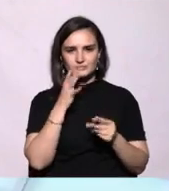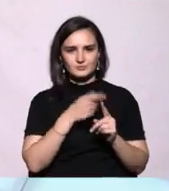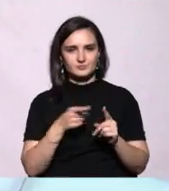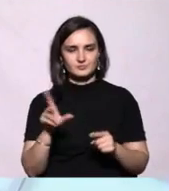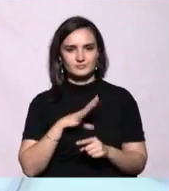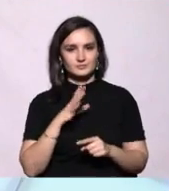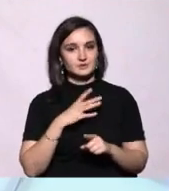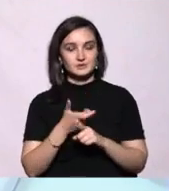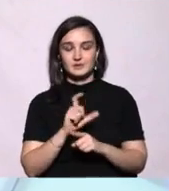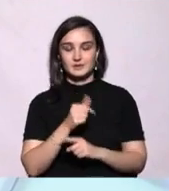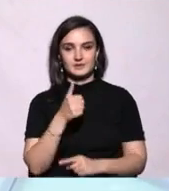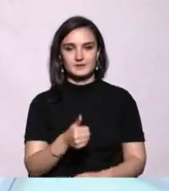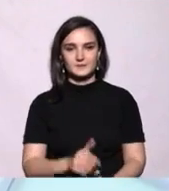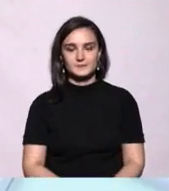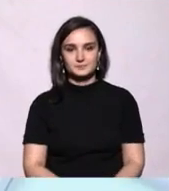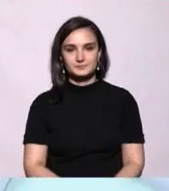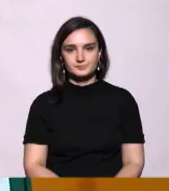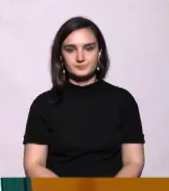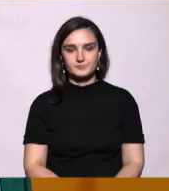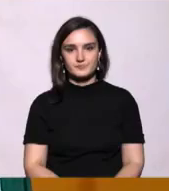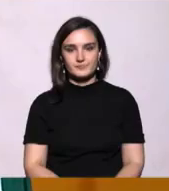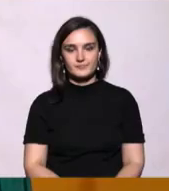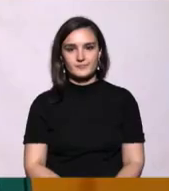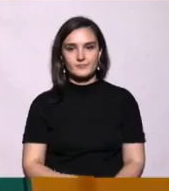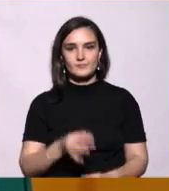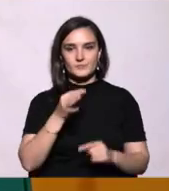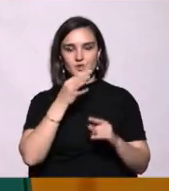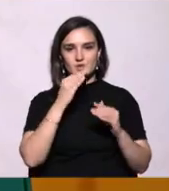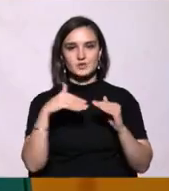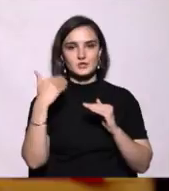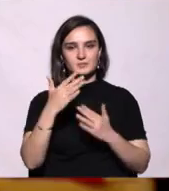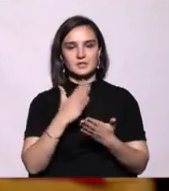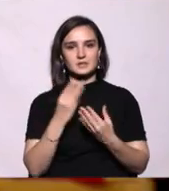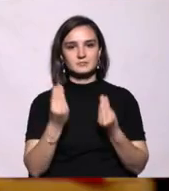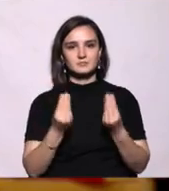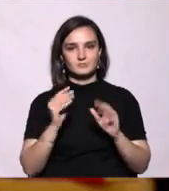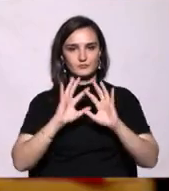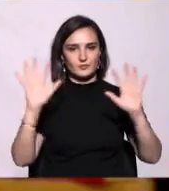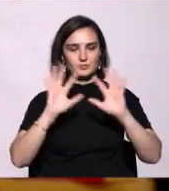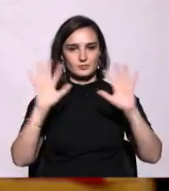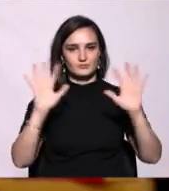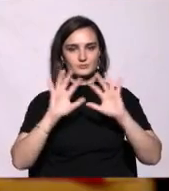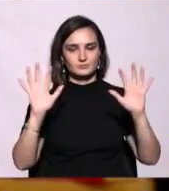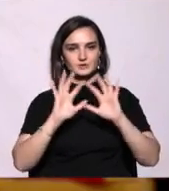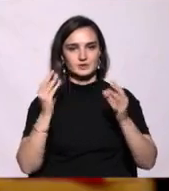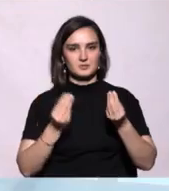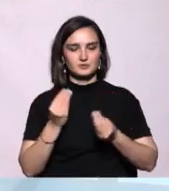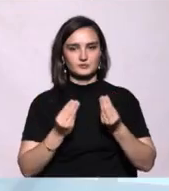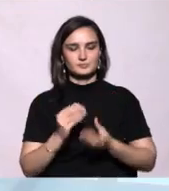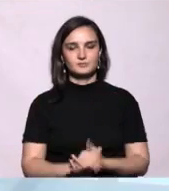Great. And the next one is? Is play volleyball. And